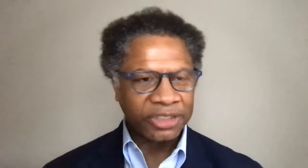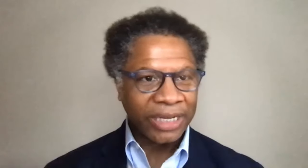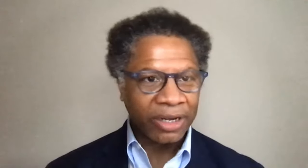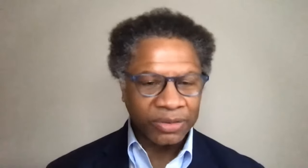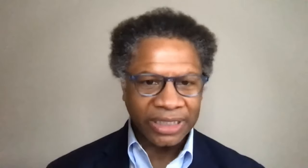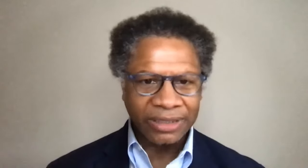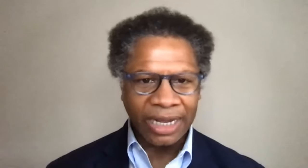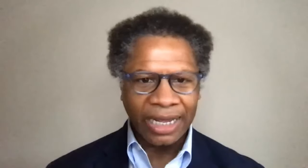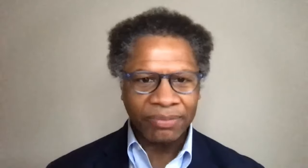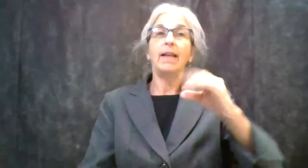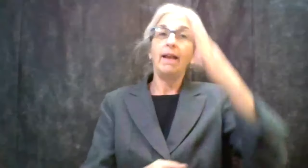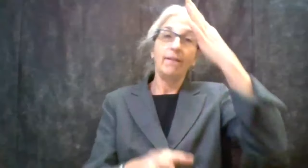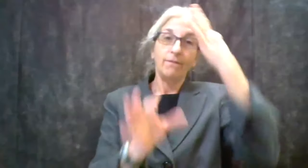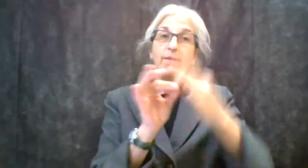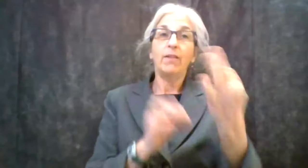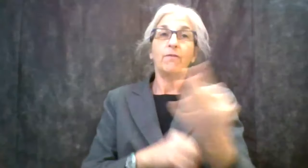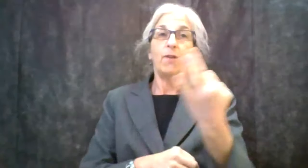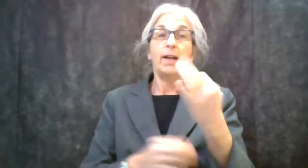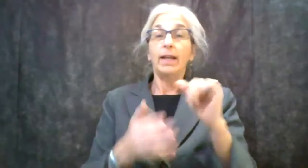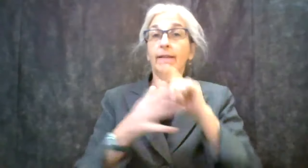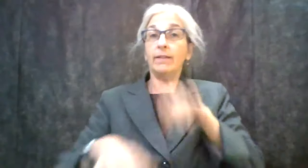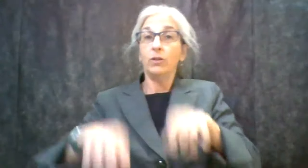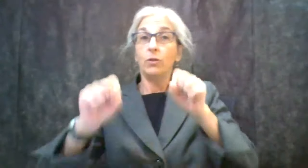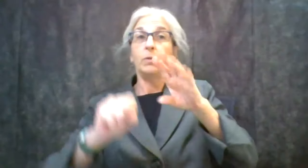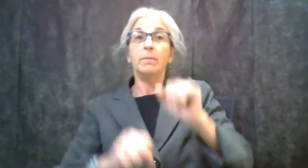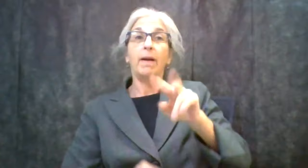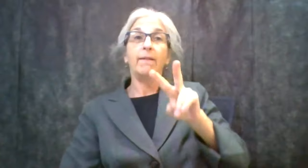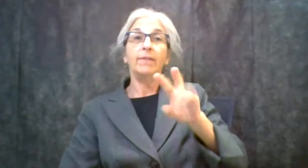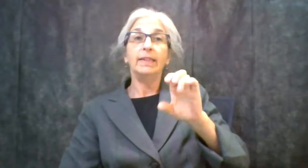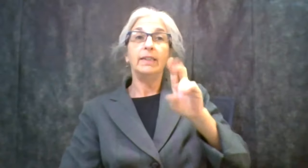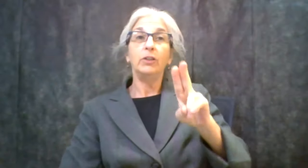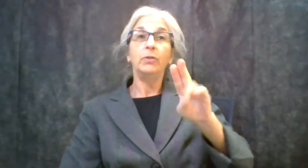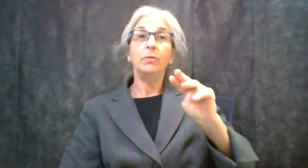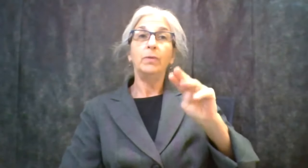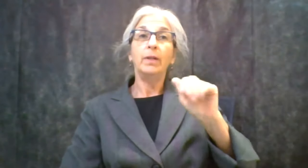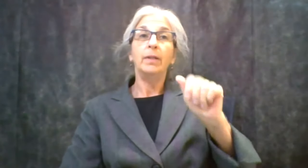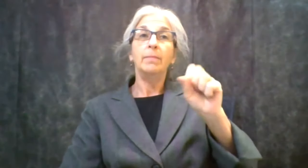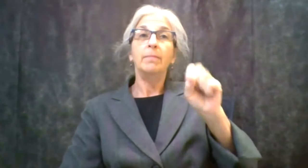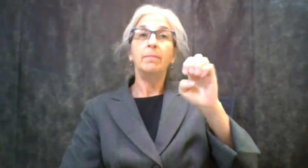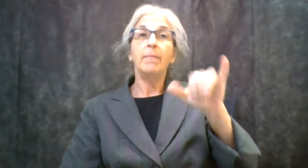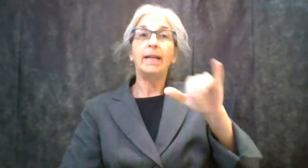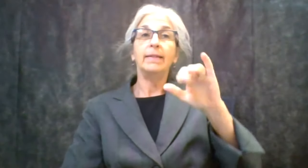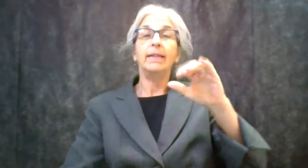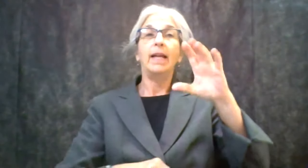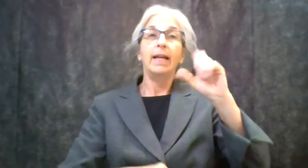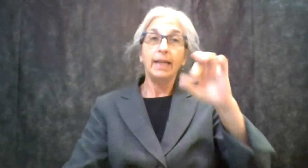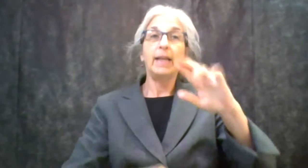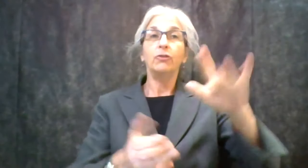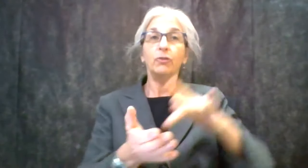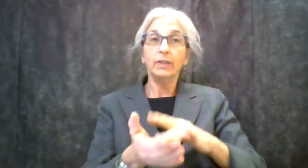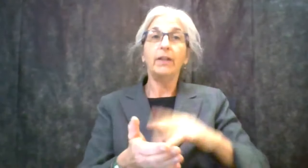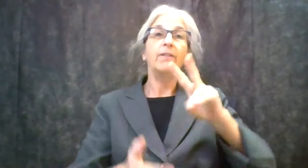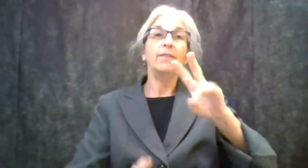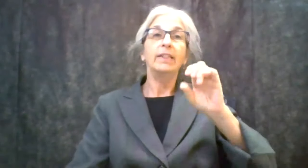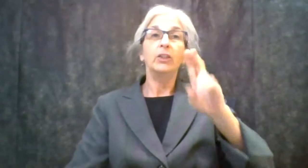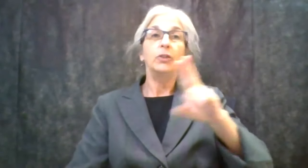This is being hosted by the VCU Massey Cancer Center, VCU, and the Virginia Department of Health. The